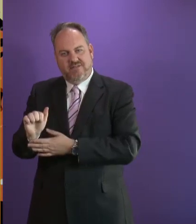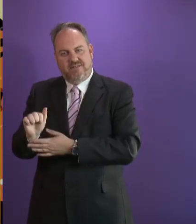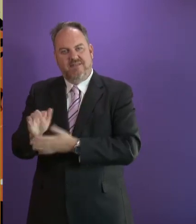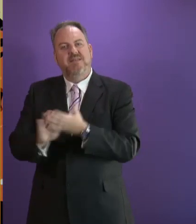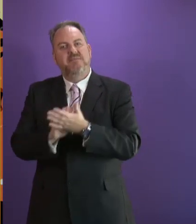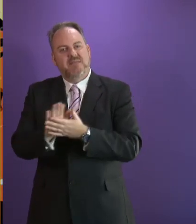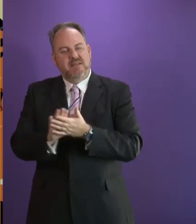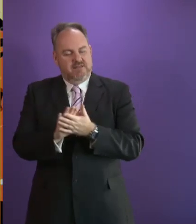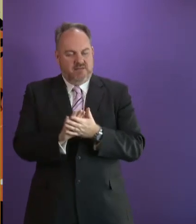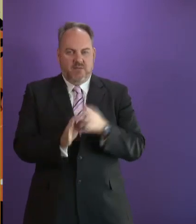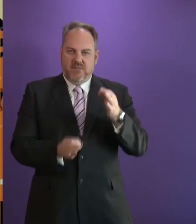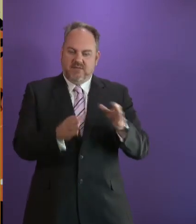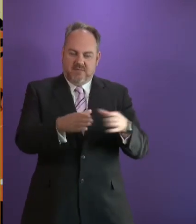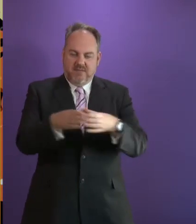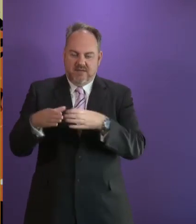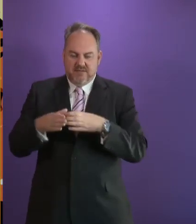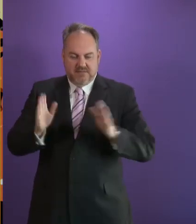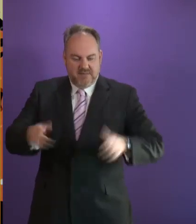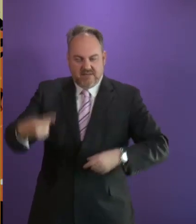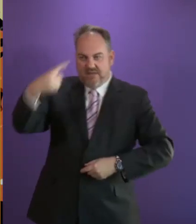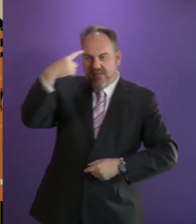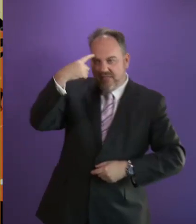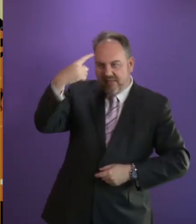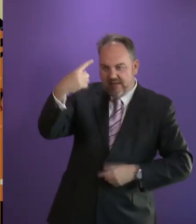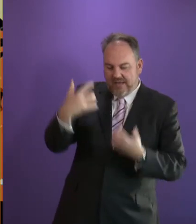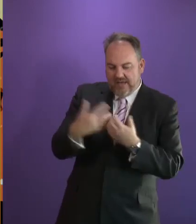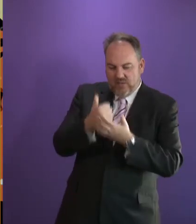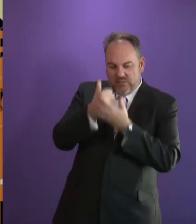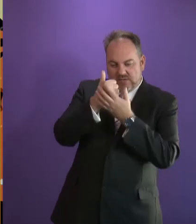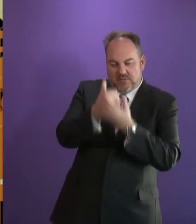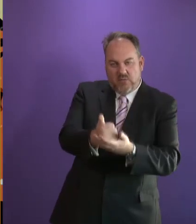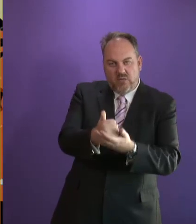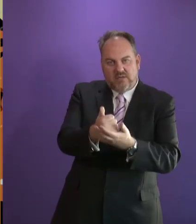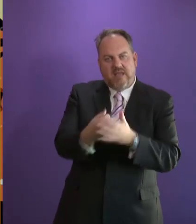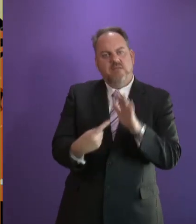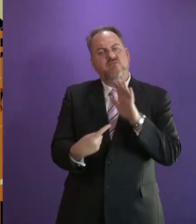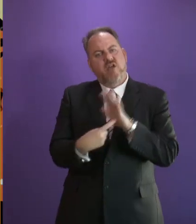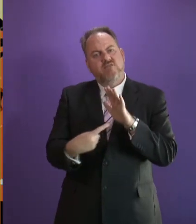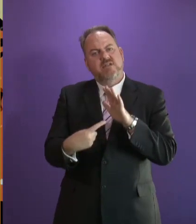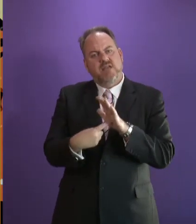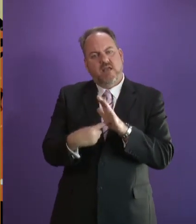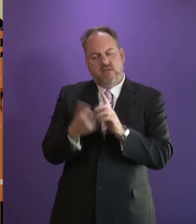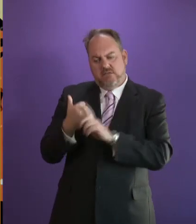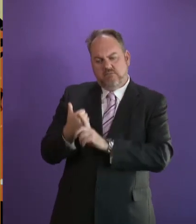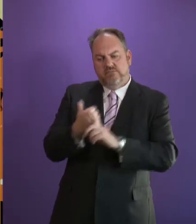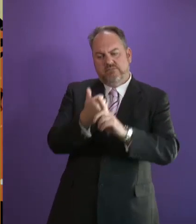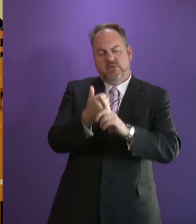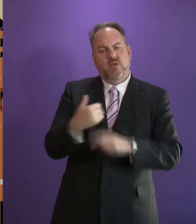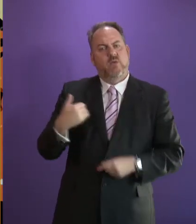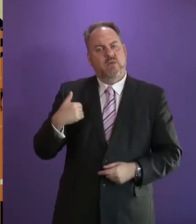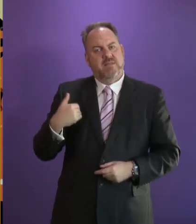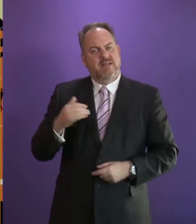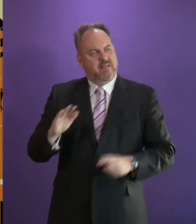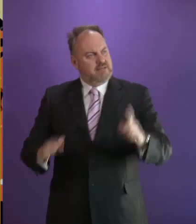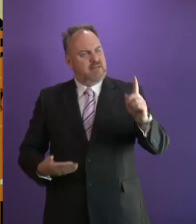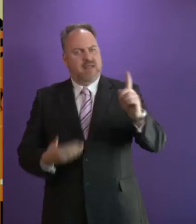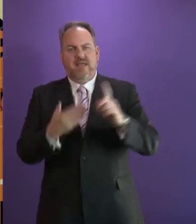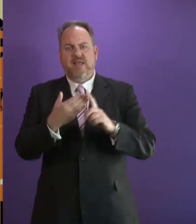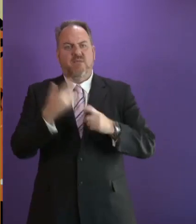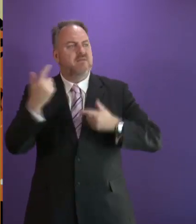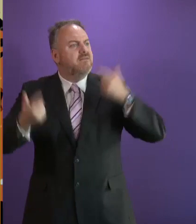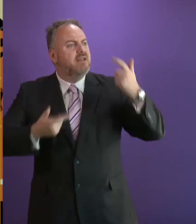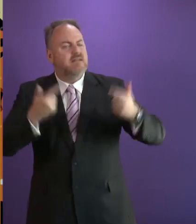to find, support, invest and prioritise women. That's the point of having to go and